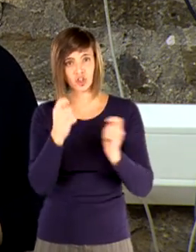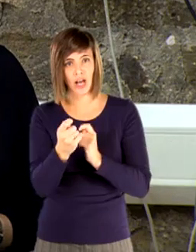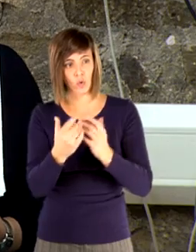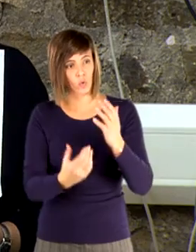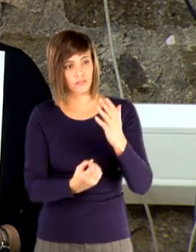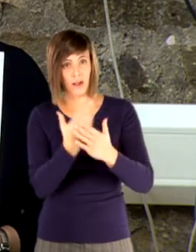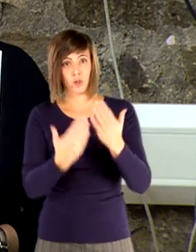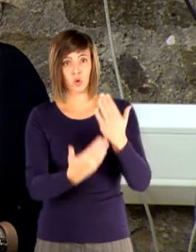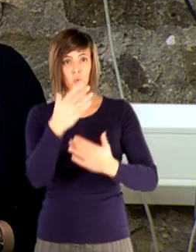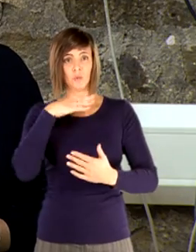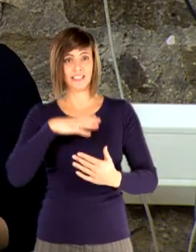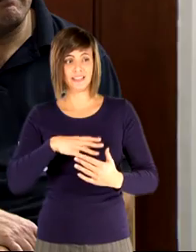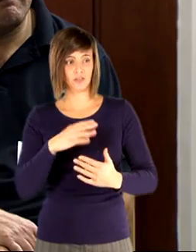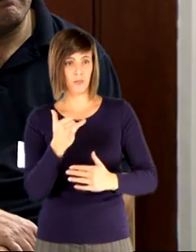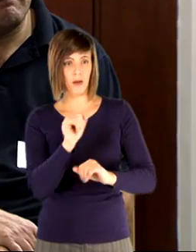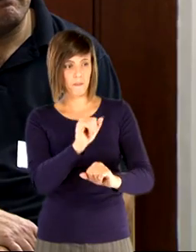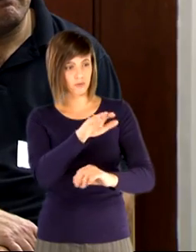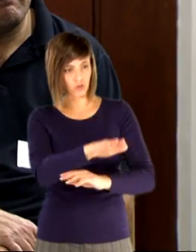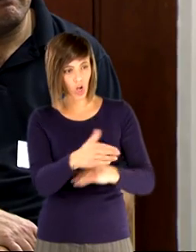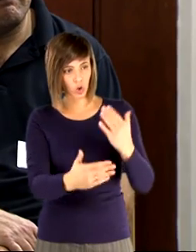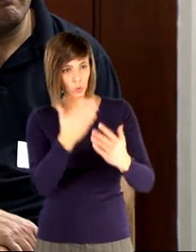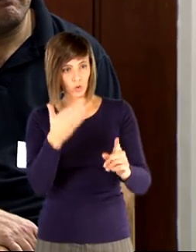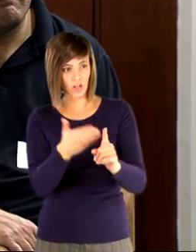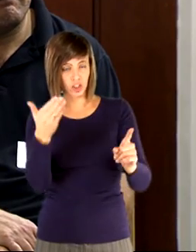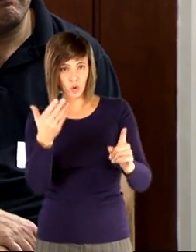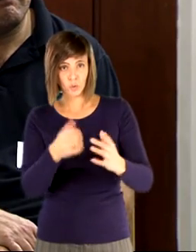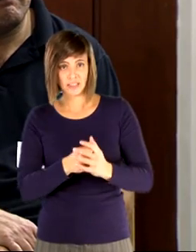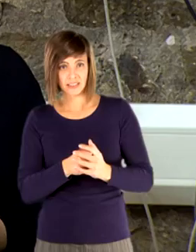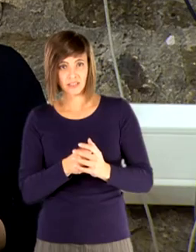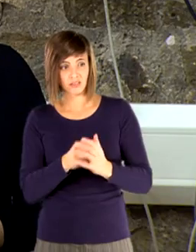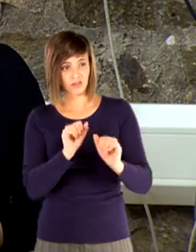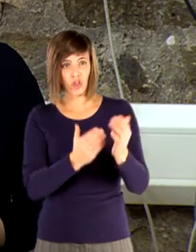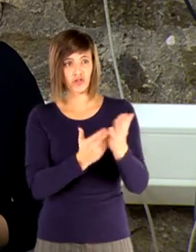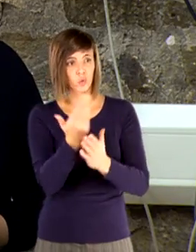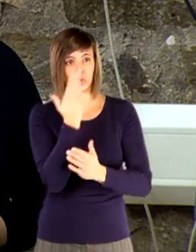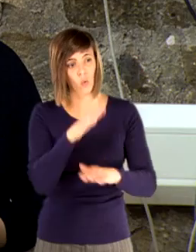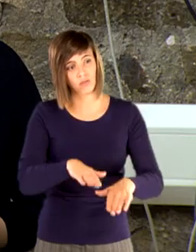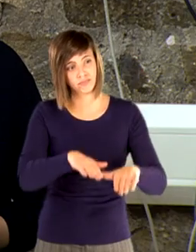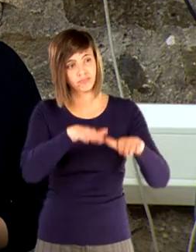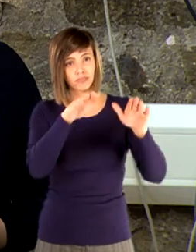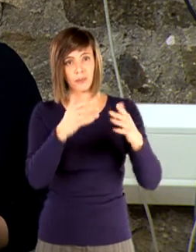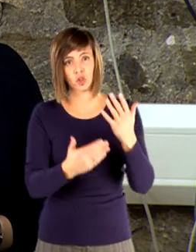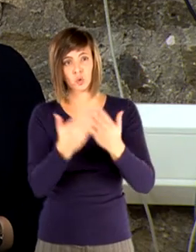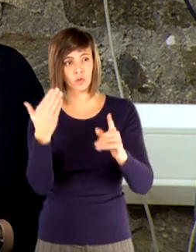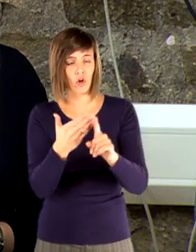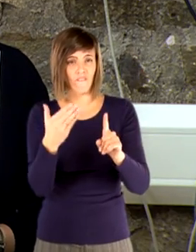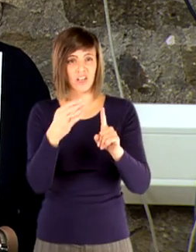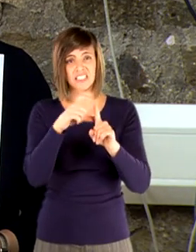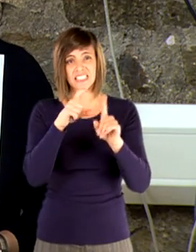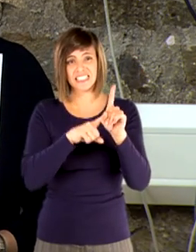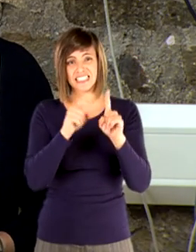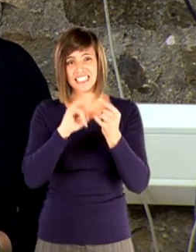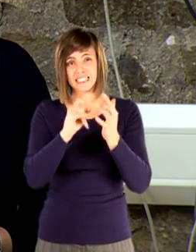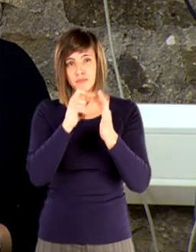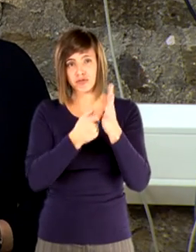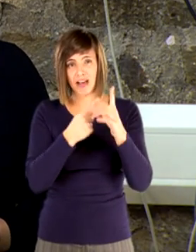needed. Or they might have developed a new need. Quite often children get a new diagnosis at some point in their school career. They might have a new